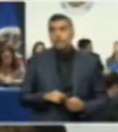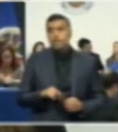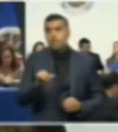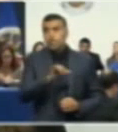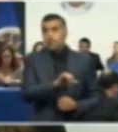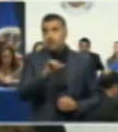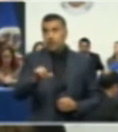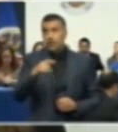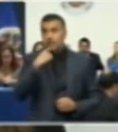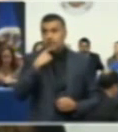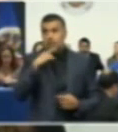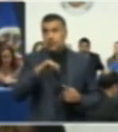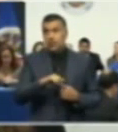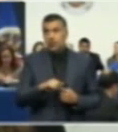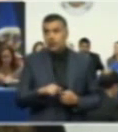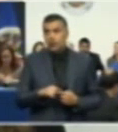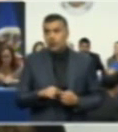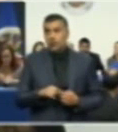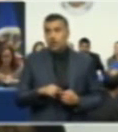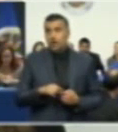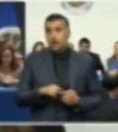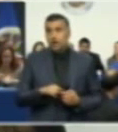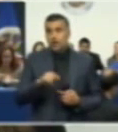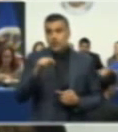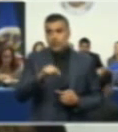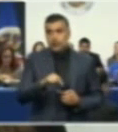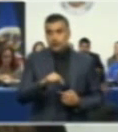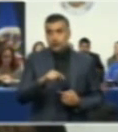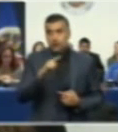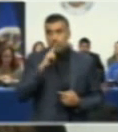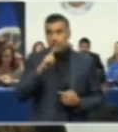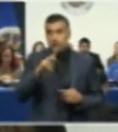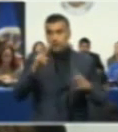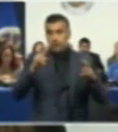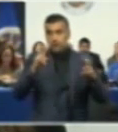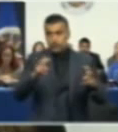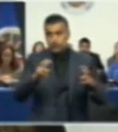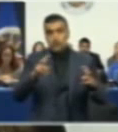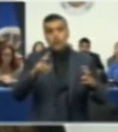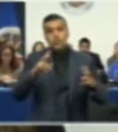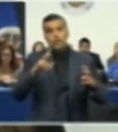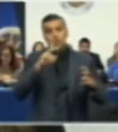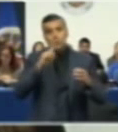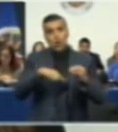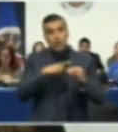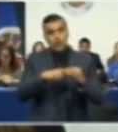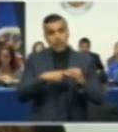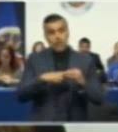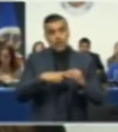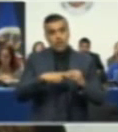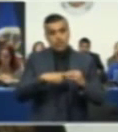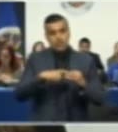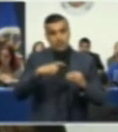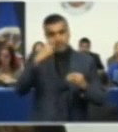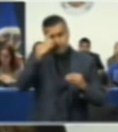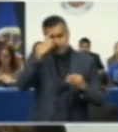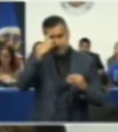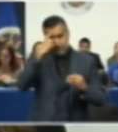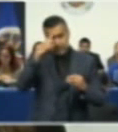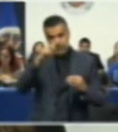also that this issue, and we really are talking here about a narrow issue of mental and